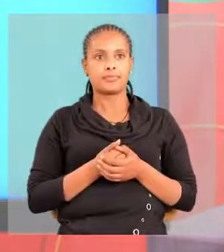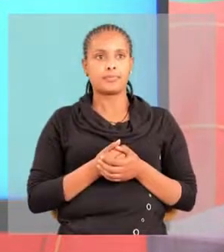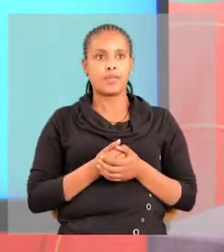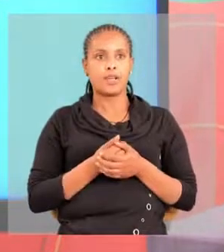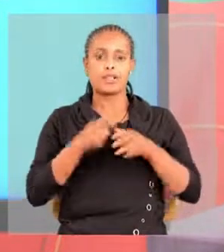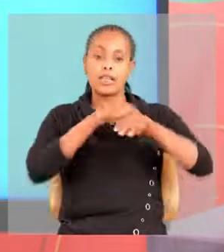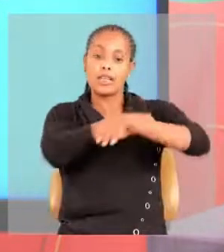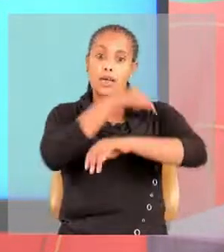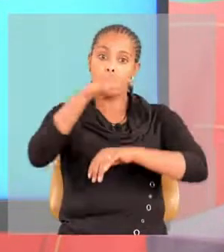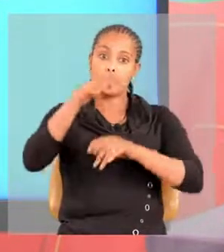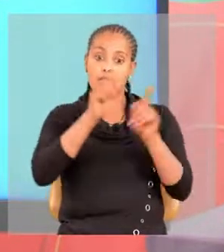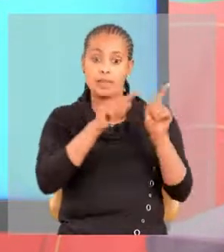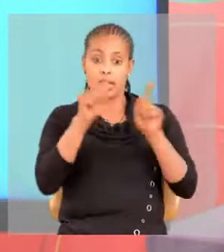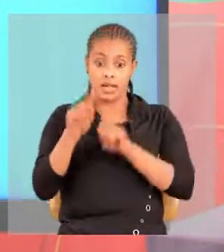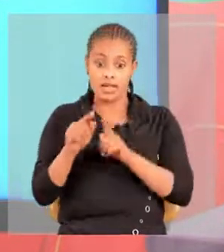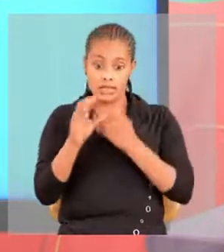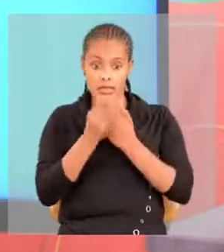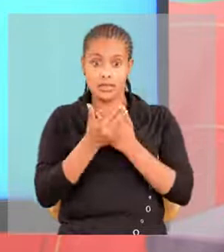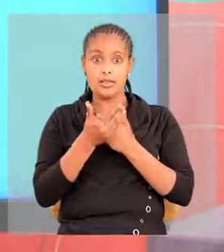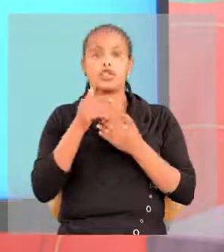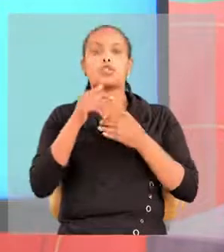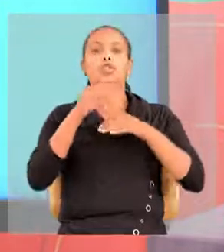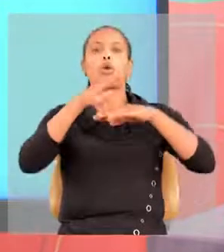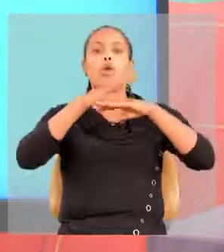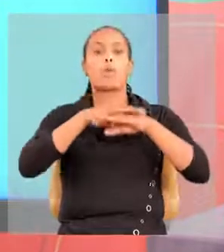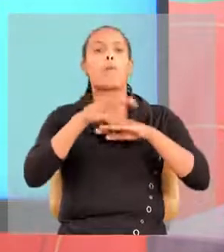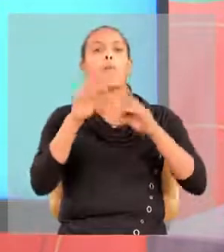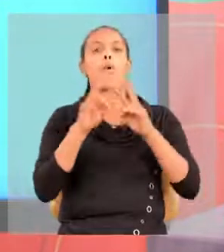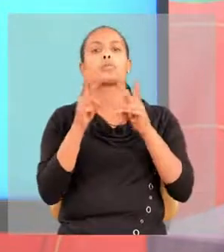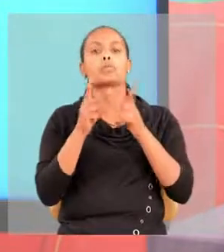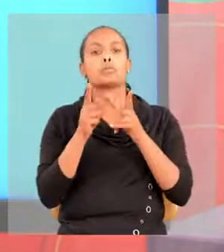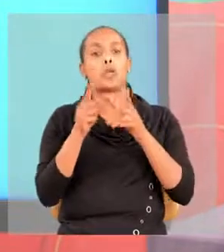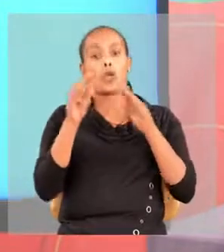The temperature dependence of the equilibrium position